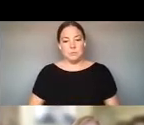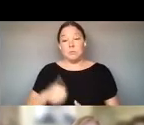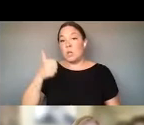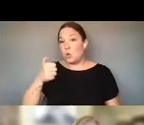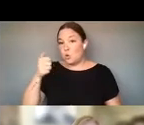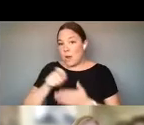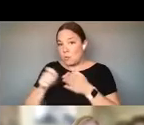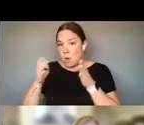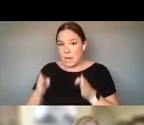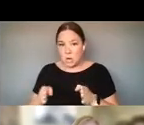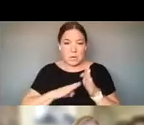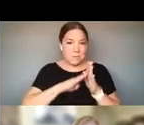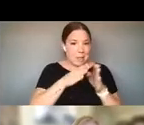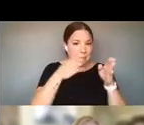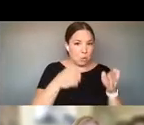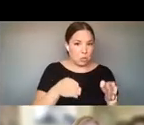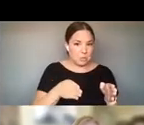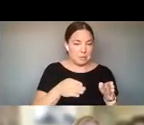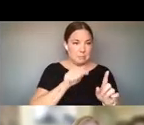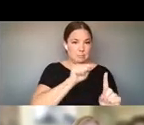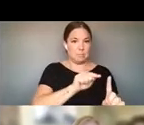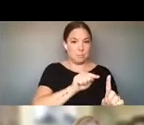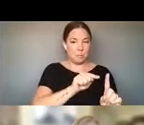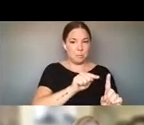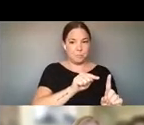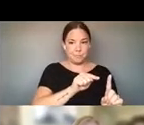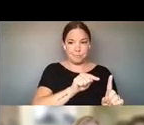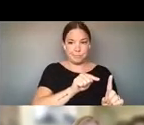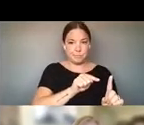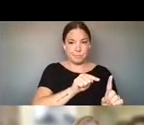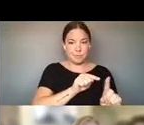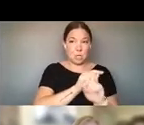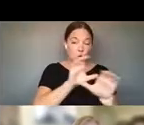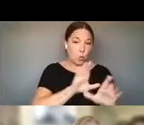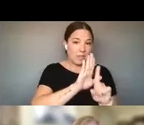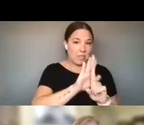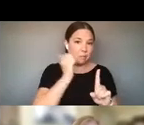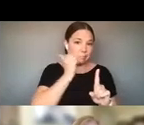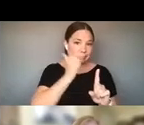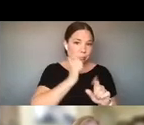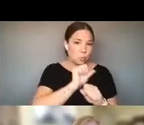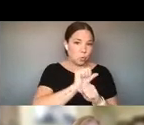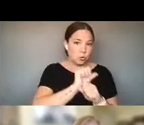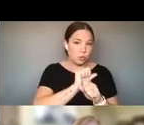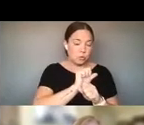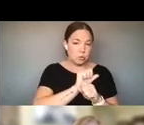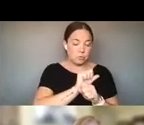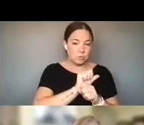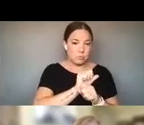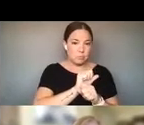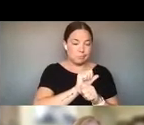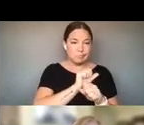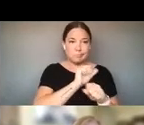or a development person and they're doing, you know, they do their day-to-day work of, um, you know, submitting